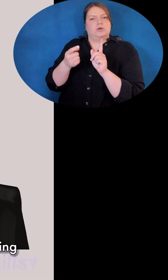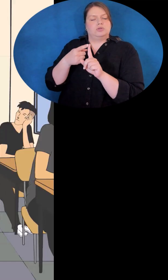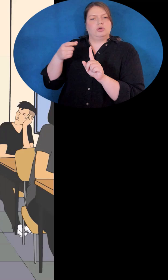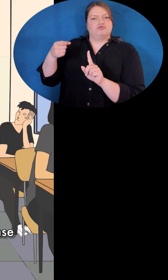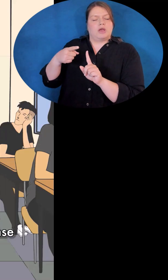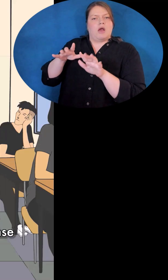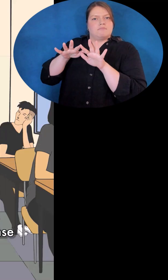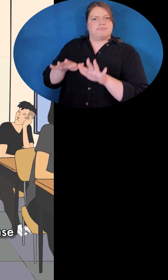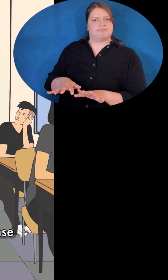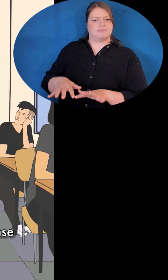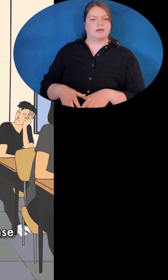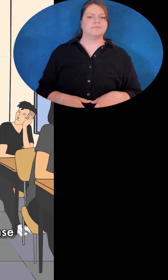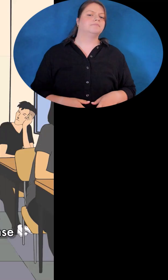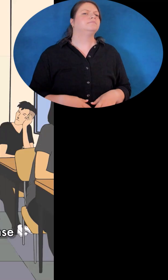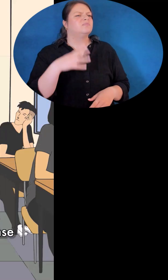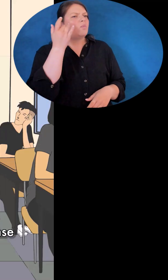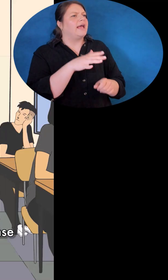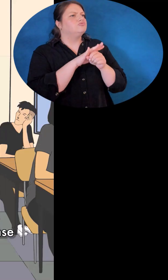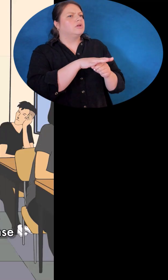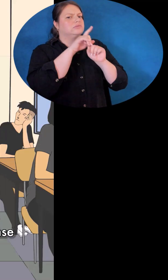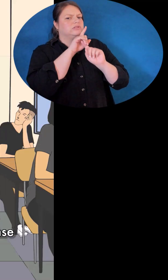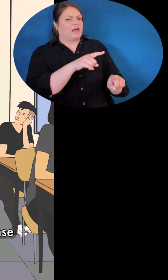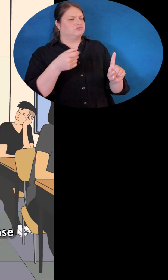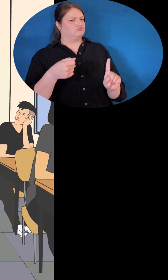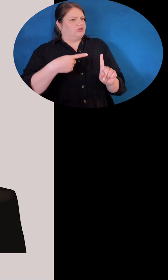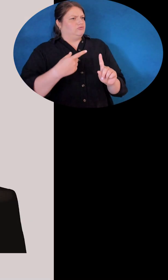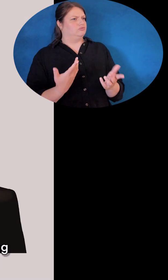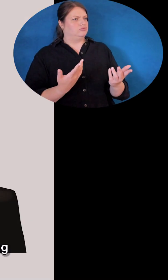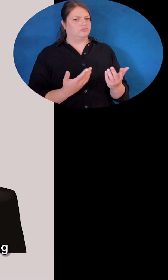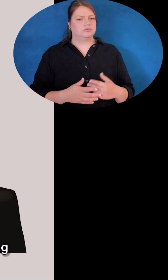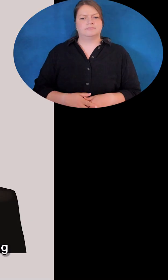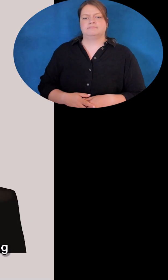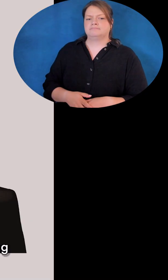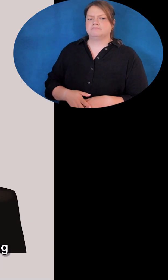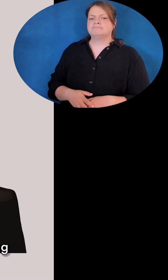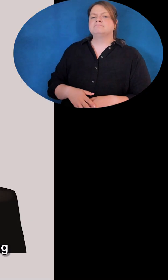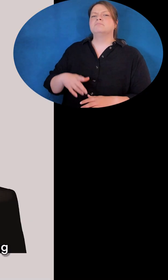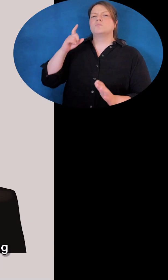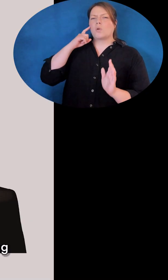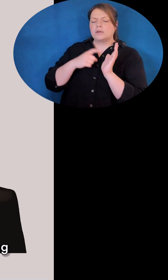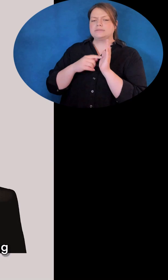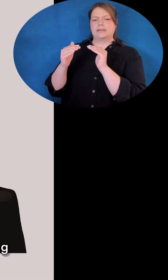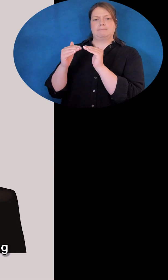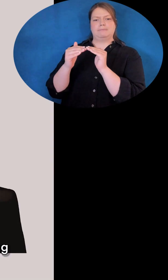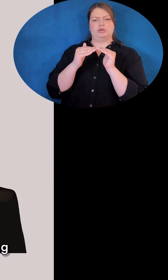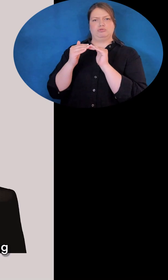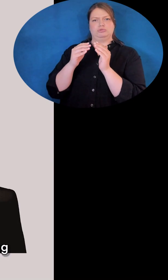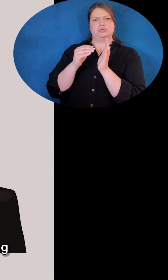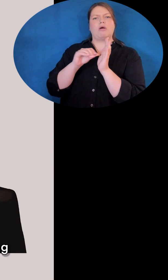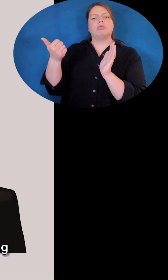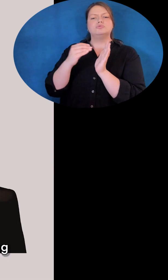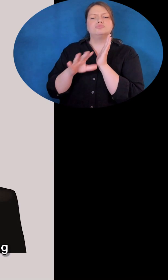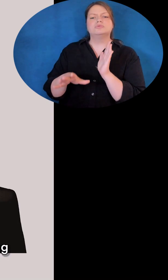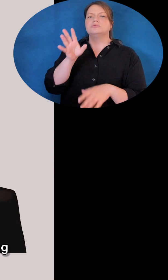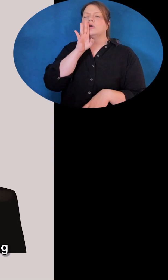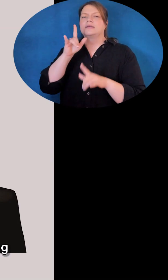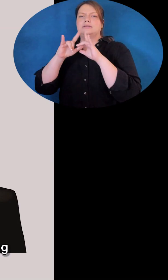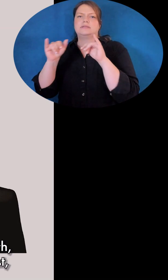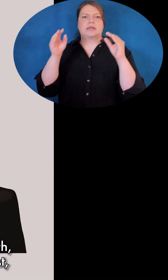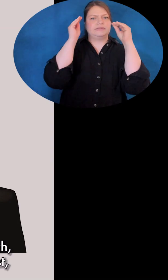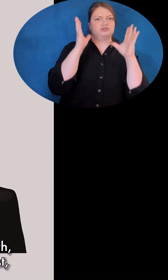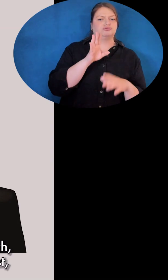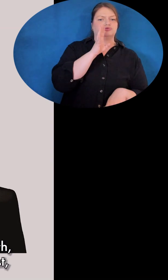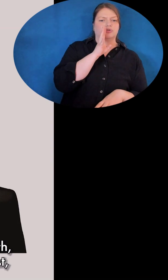trigger. Why does Morgan's stress response system get triggered? We noticed the peers were talking when the teacher was